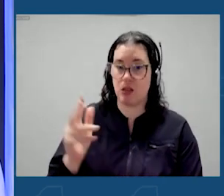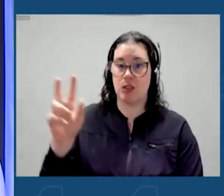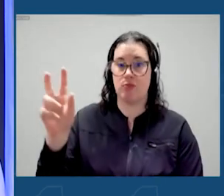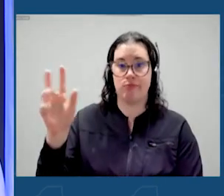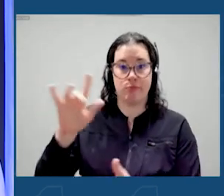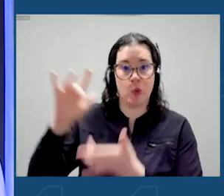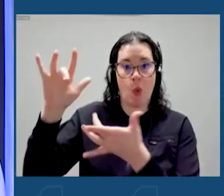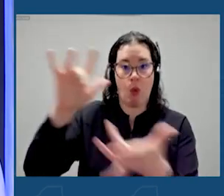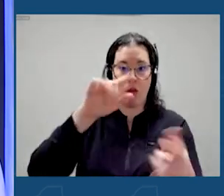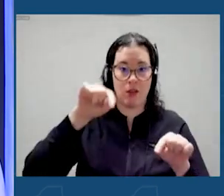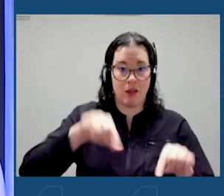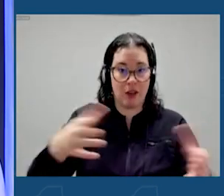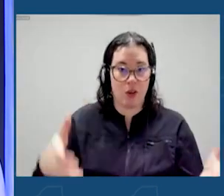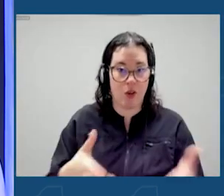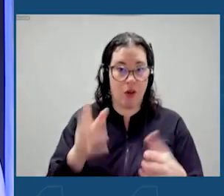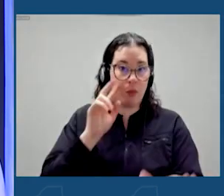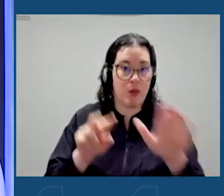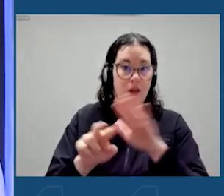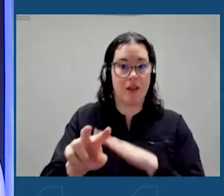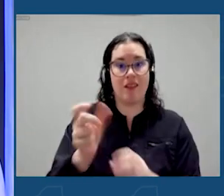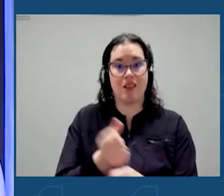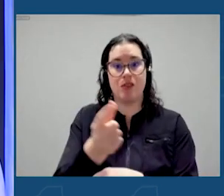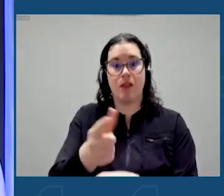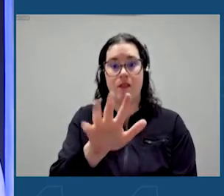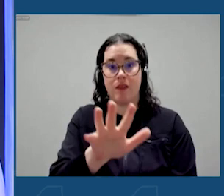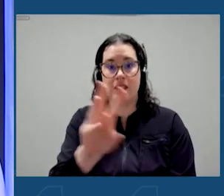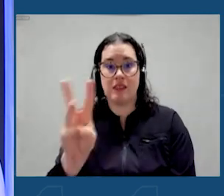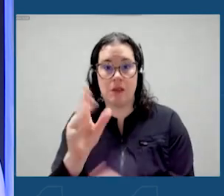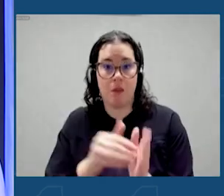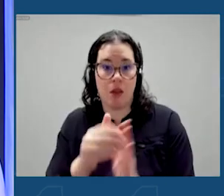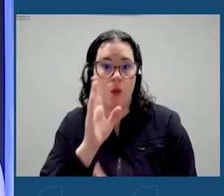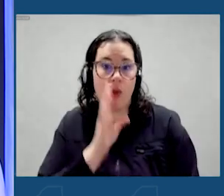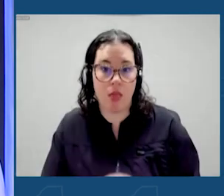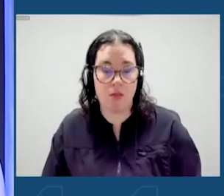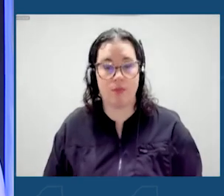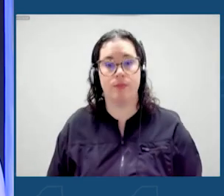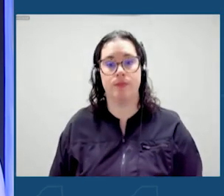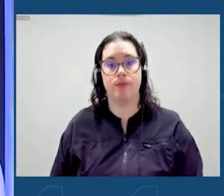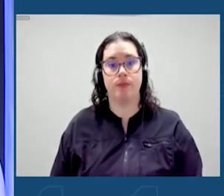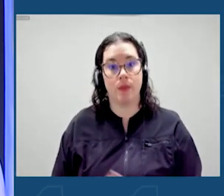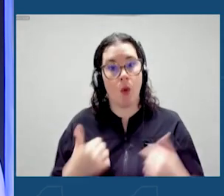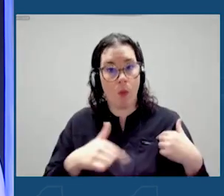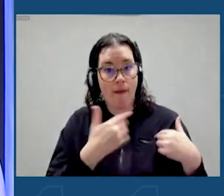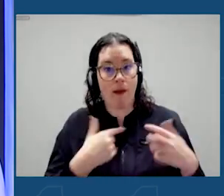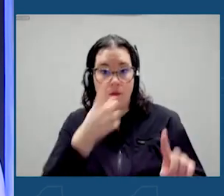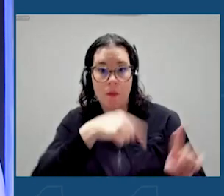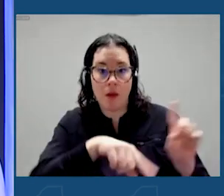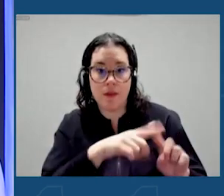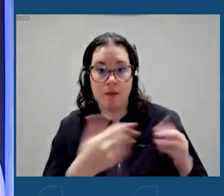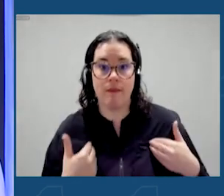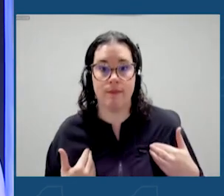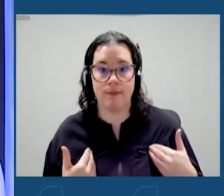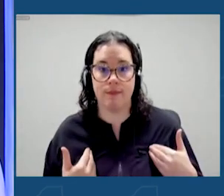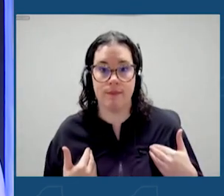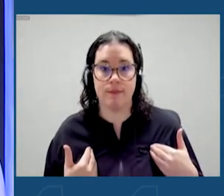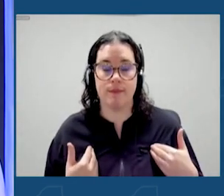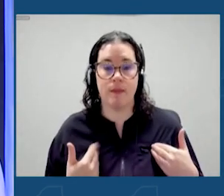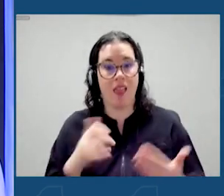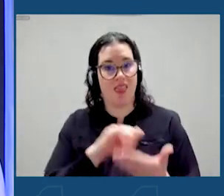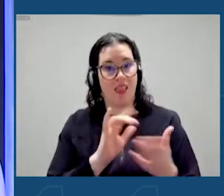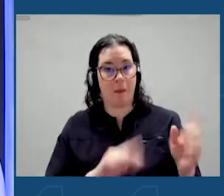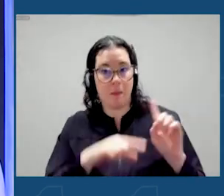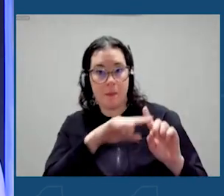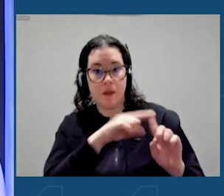predicted 65 million next year. We have a face, New York. And that face